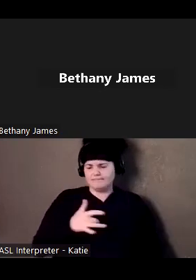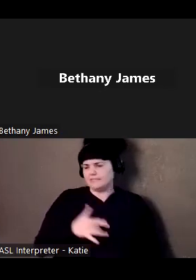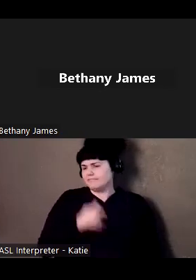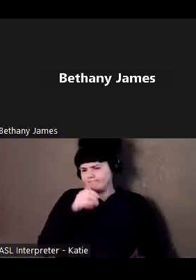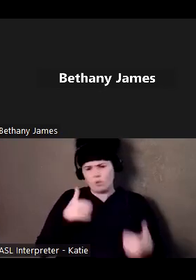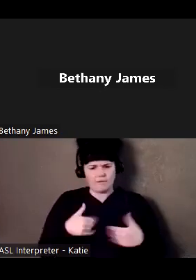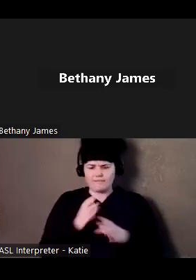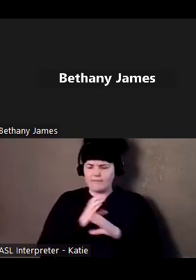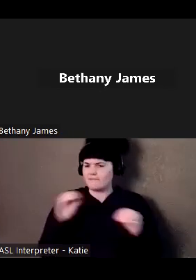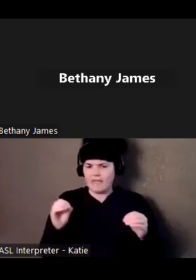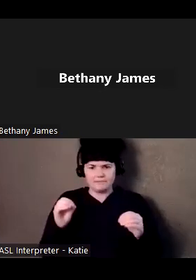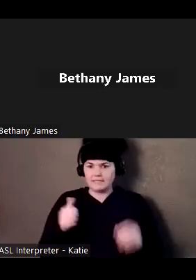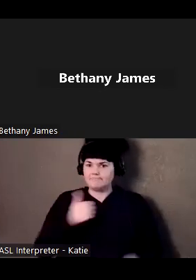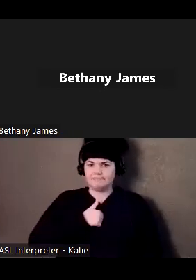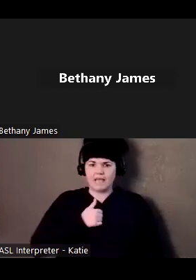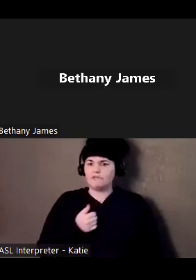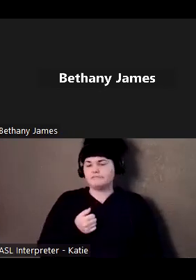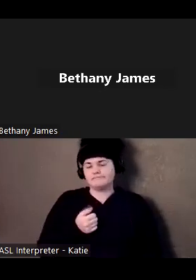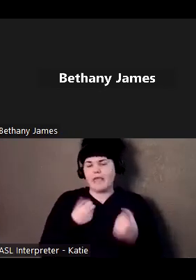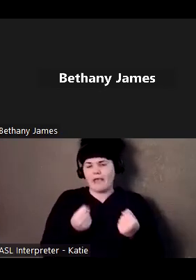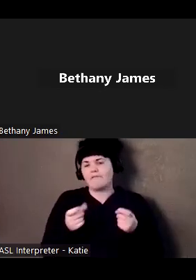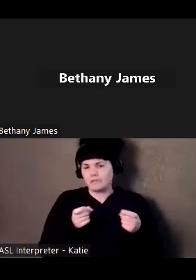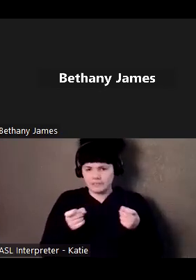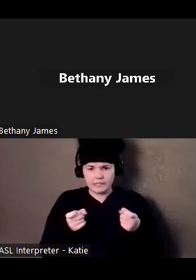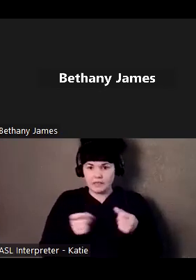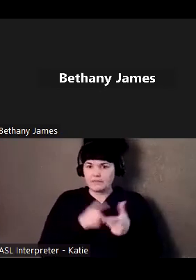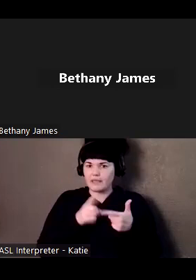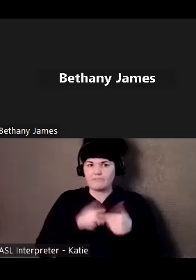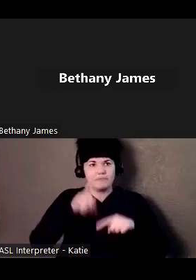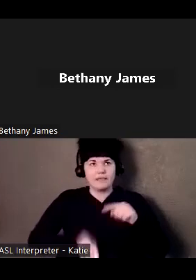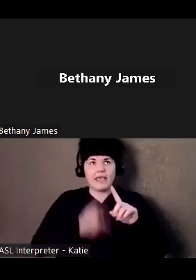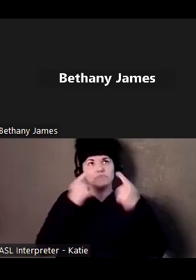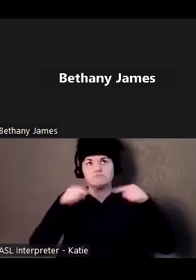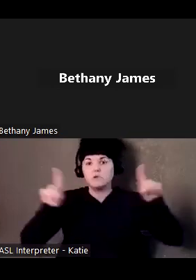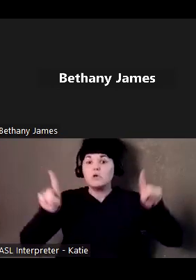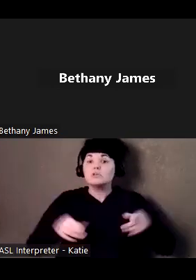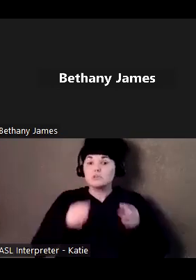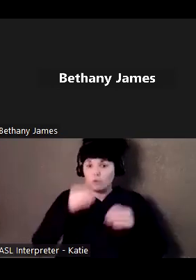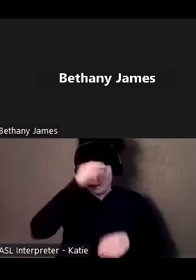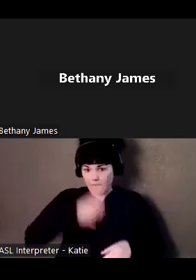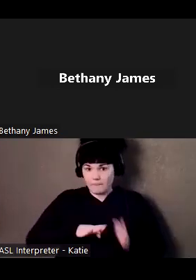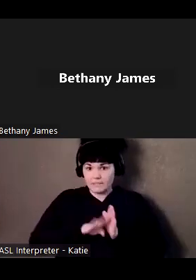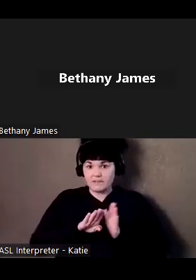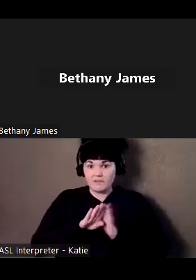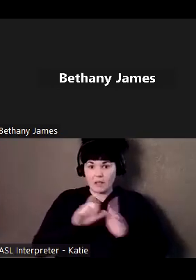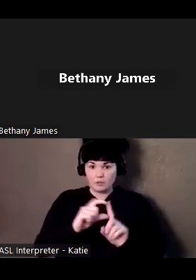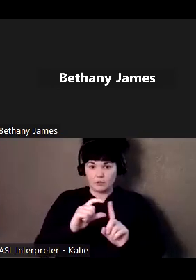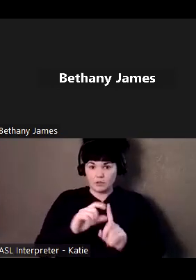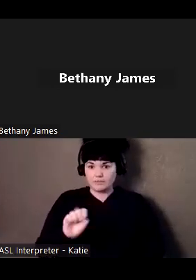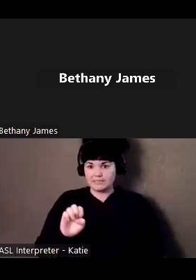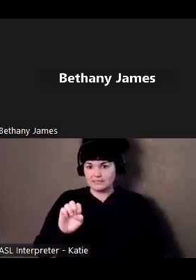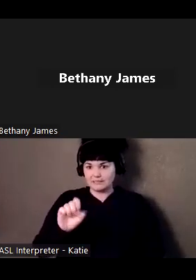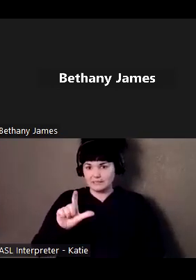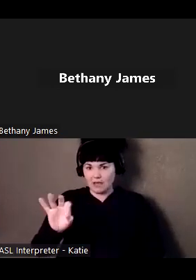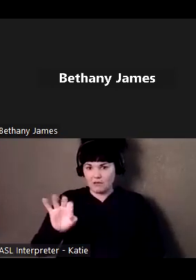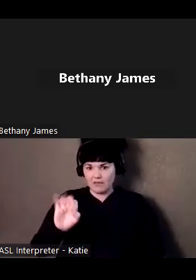their goals. So the guy who came up with this term, self-efficacy, thought that our sense of